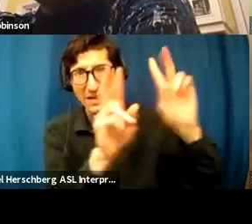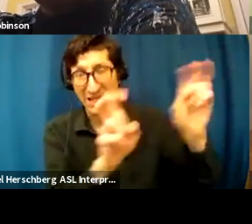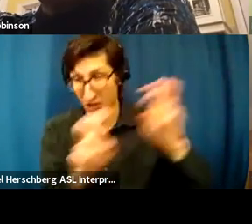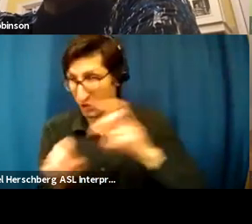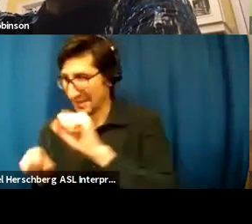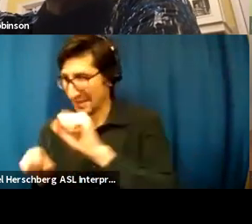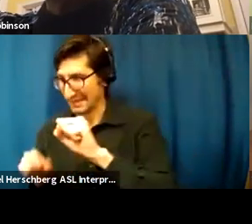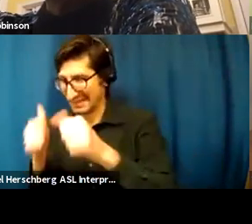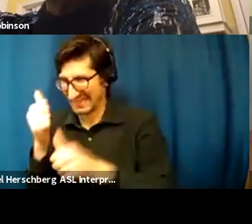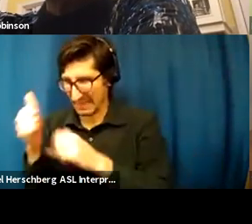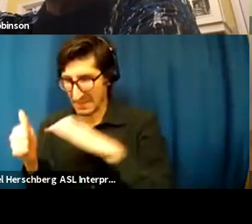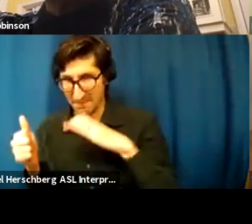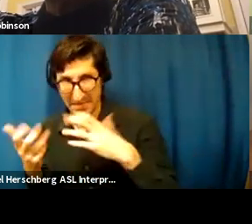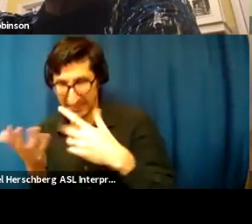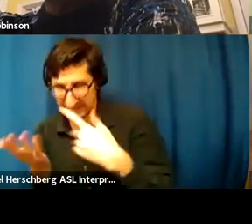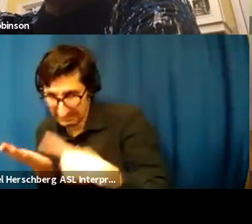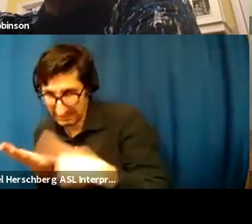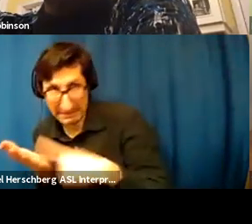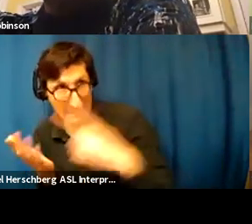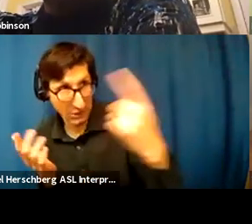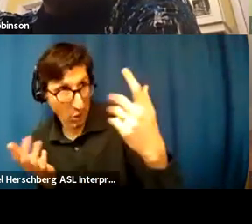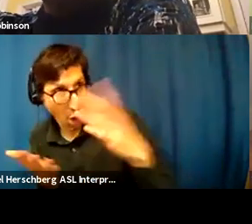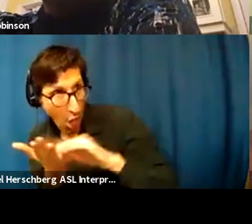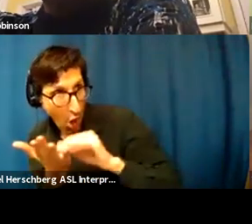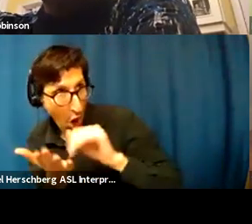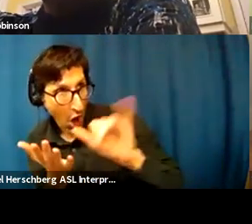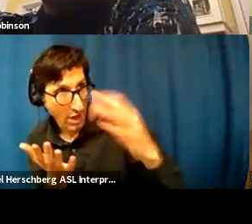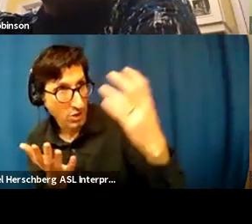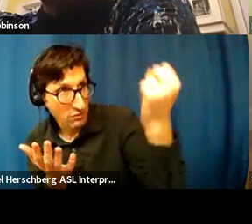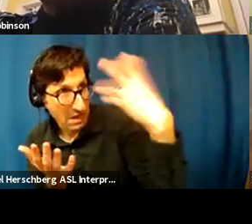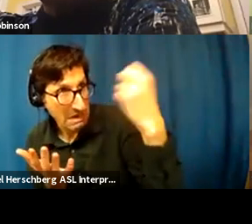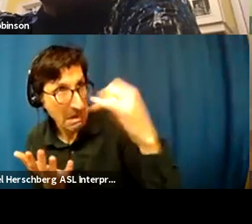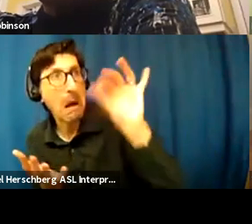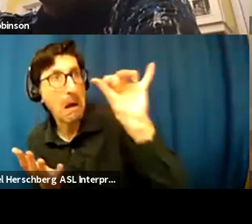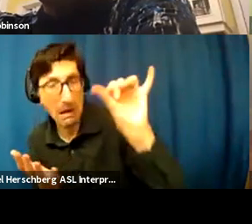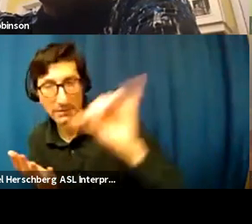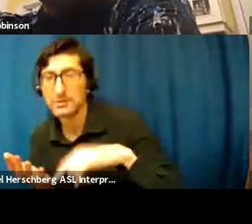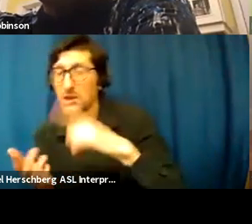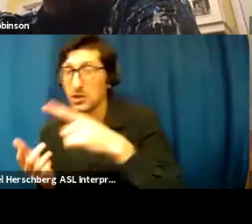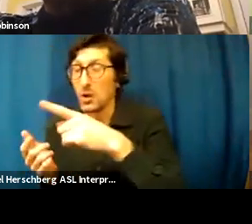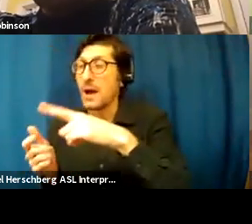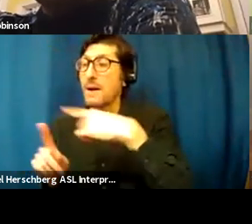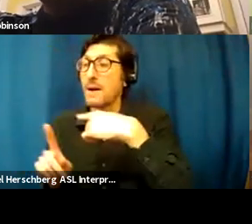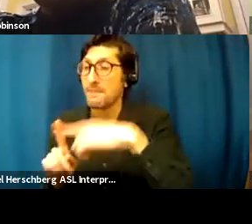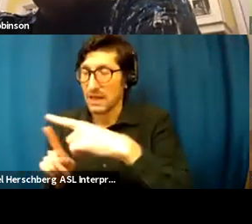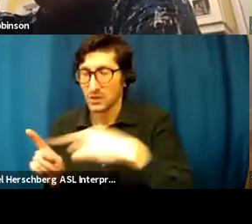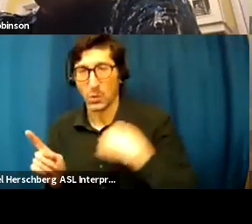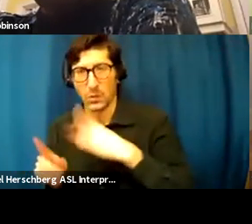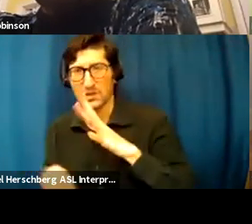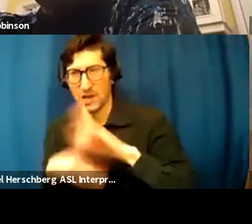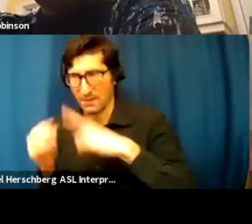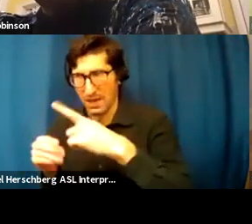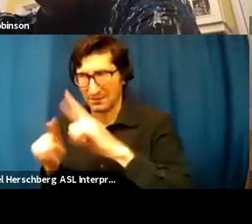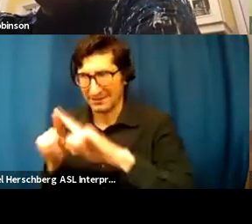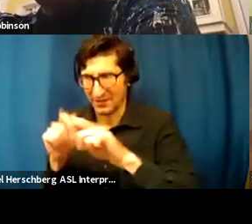really a chance for the entire BSAC to sort of understand what other subcommittees are working on and see where everyone's work aligns.